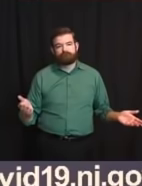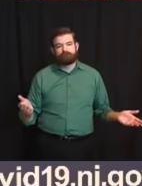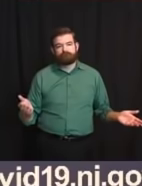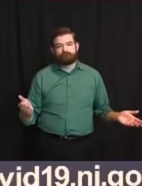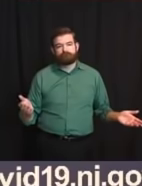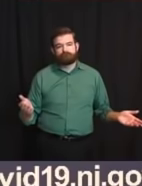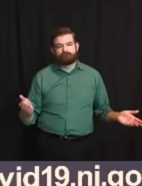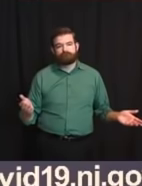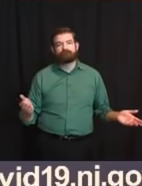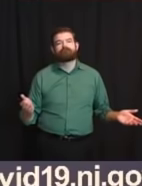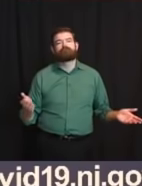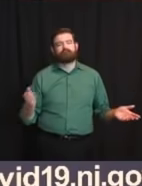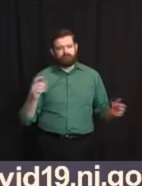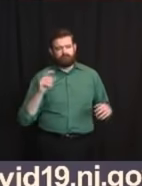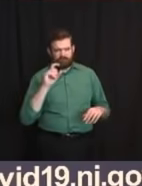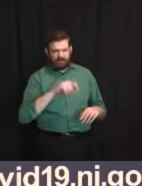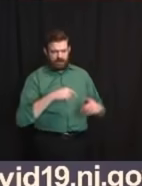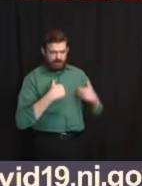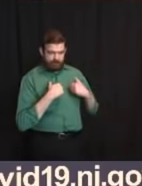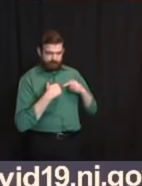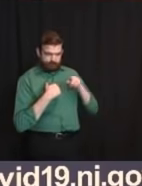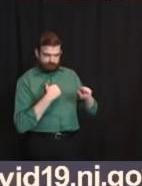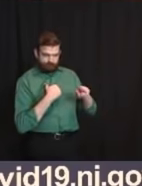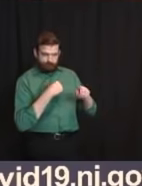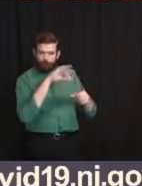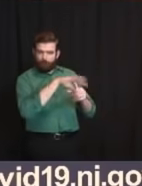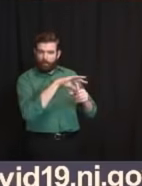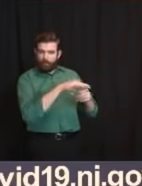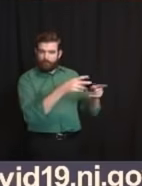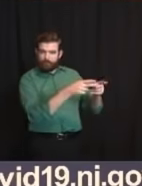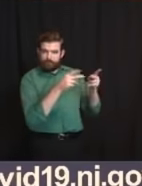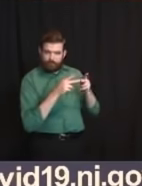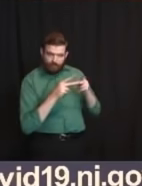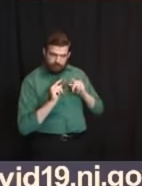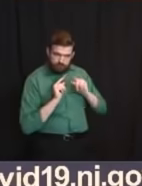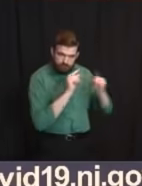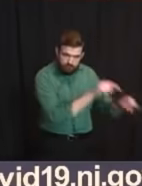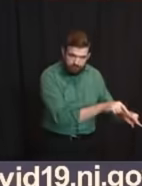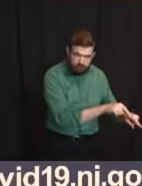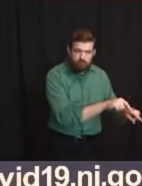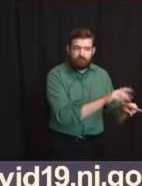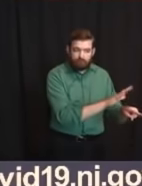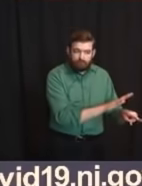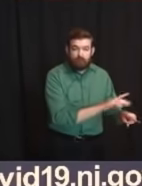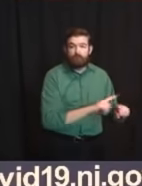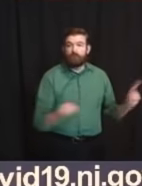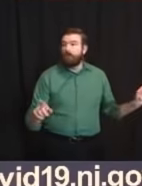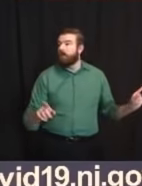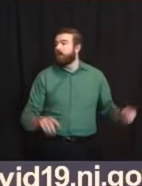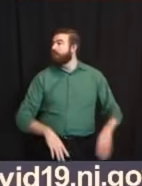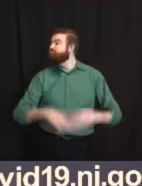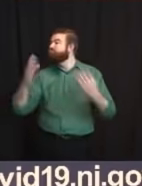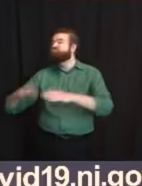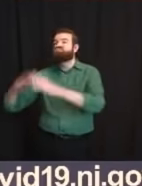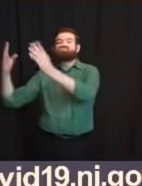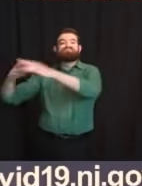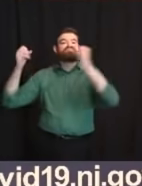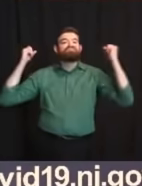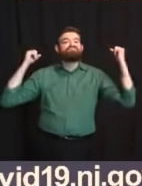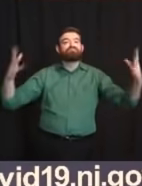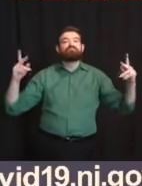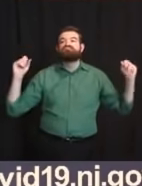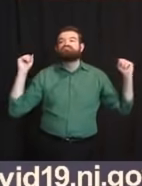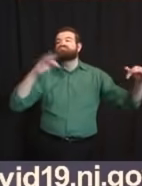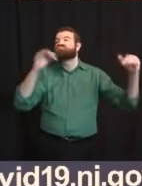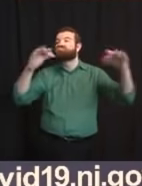the health reality would support. I don't have any specific insights on Tuesday in Patterson. It's clearly something